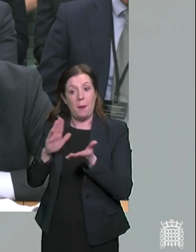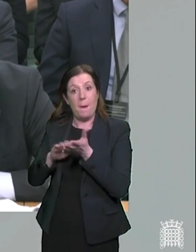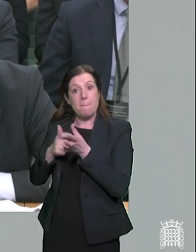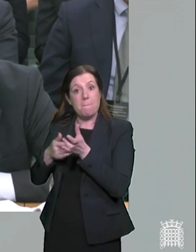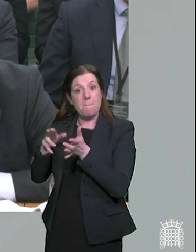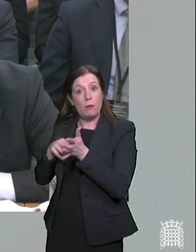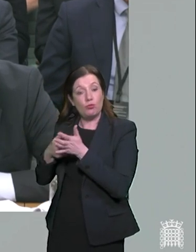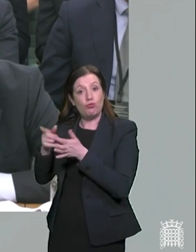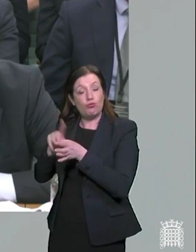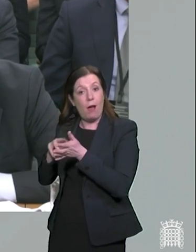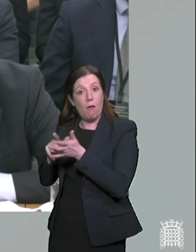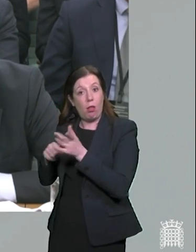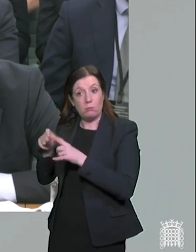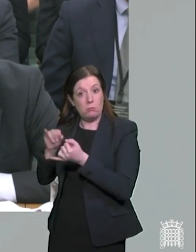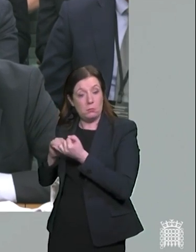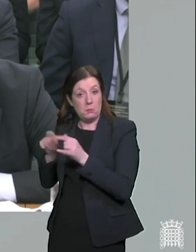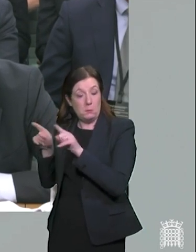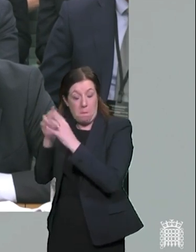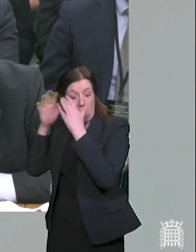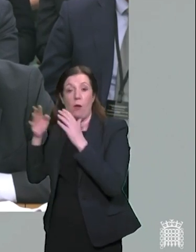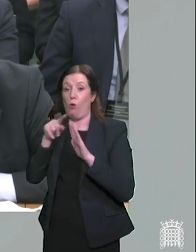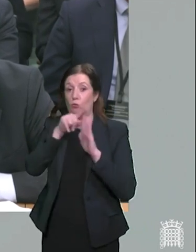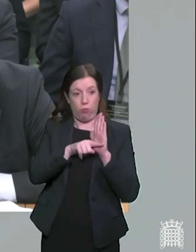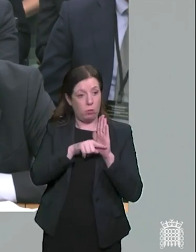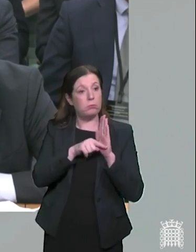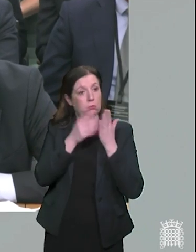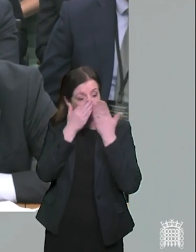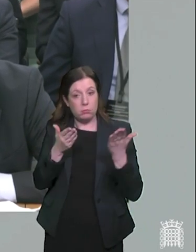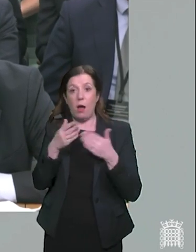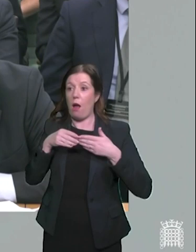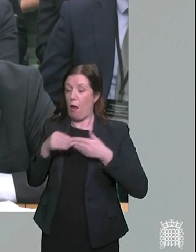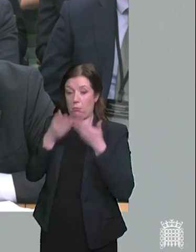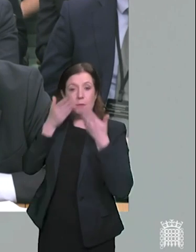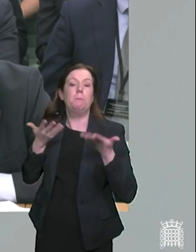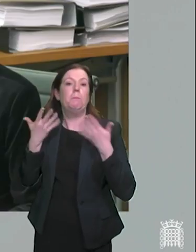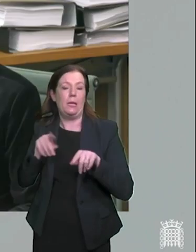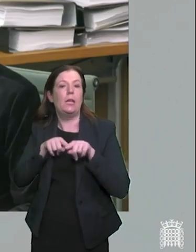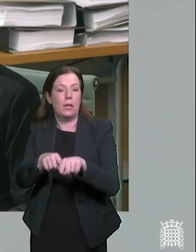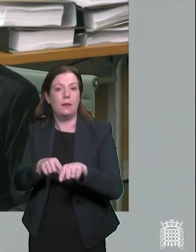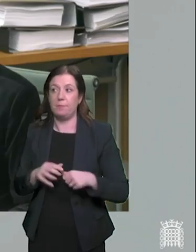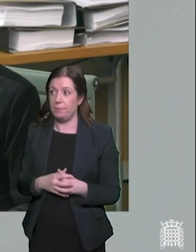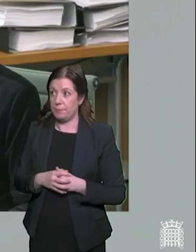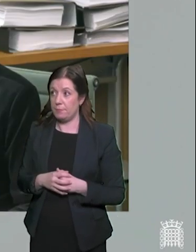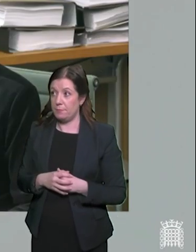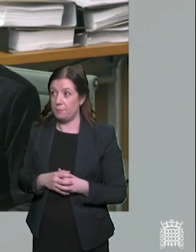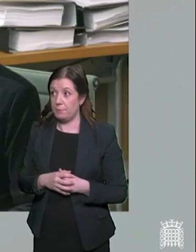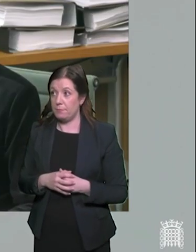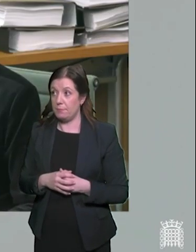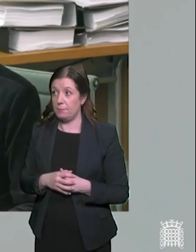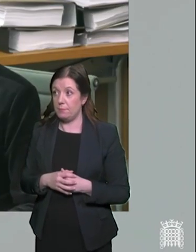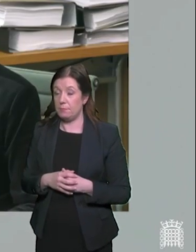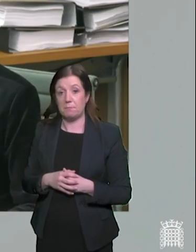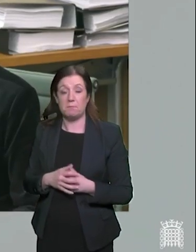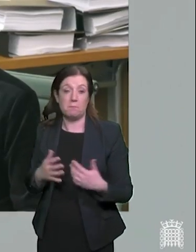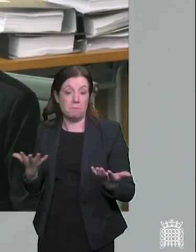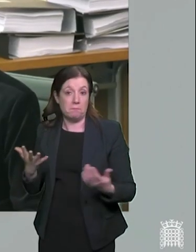Reynolds believes that gathering was within the rules and indeed within the guidance. Would you have advised anyone else in the country if they'd